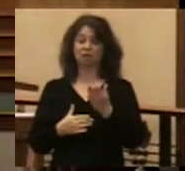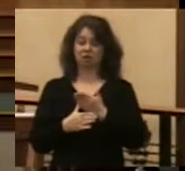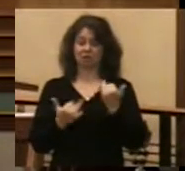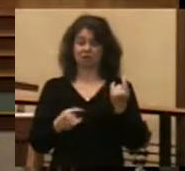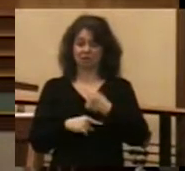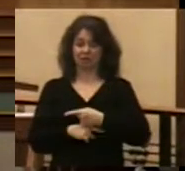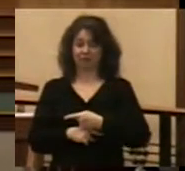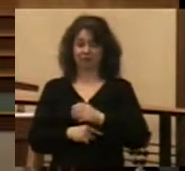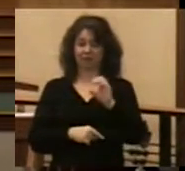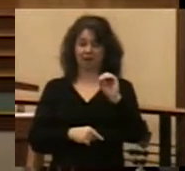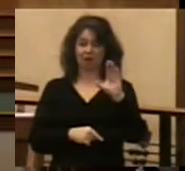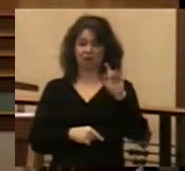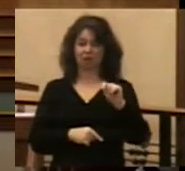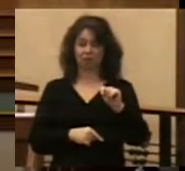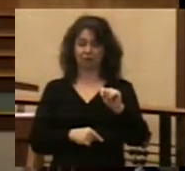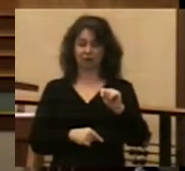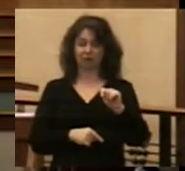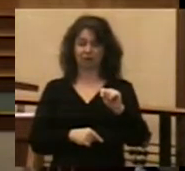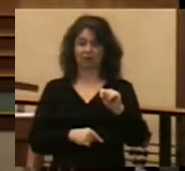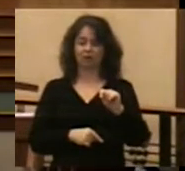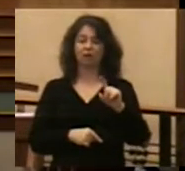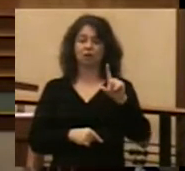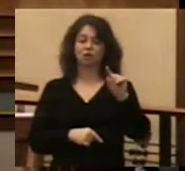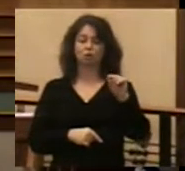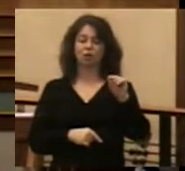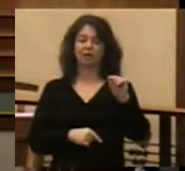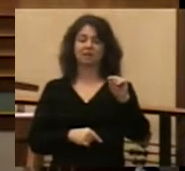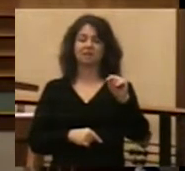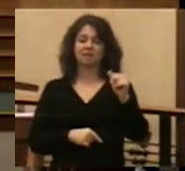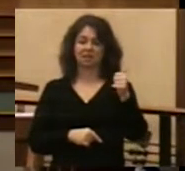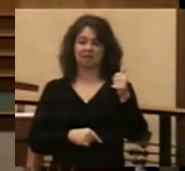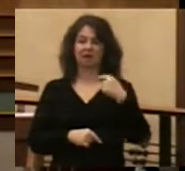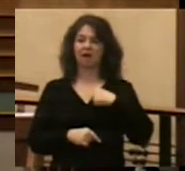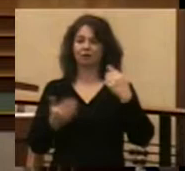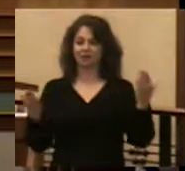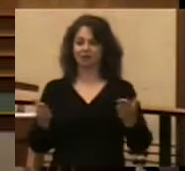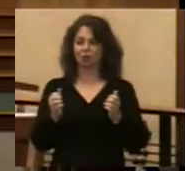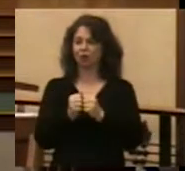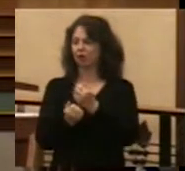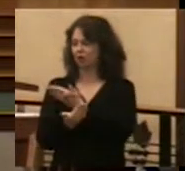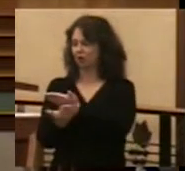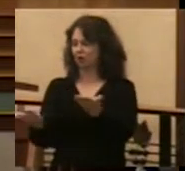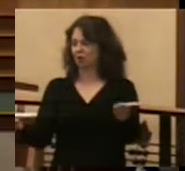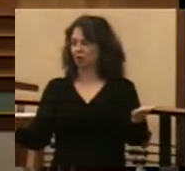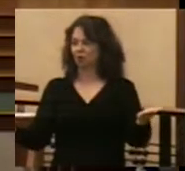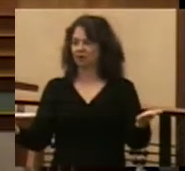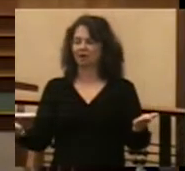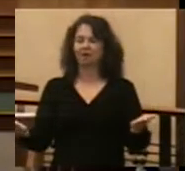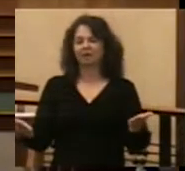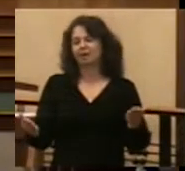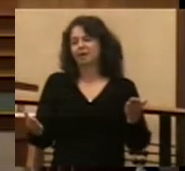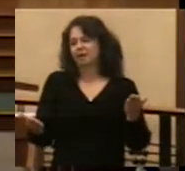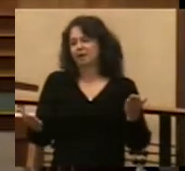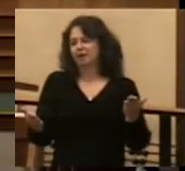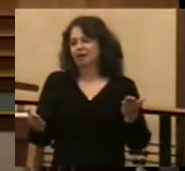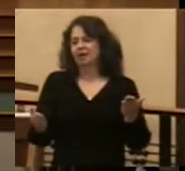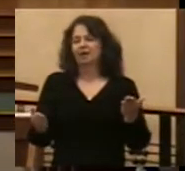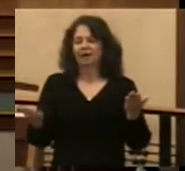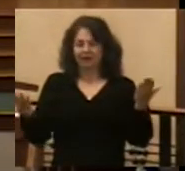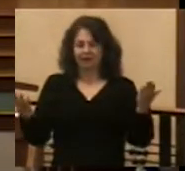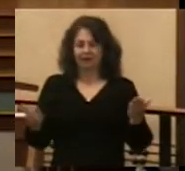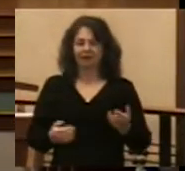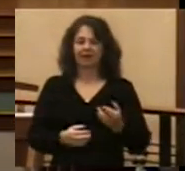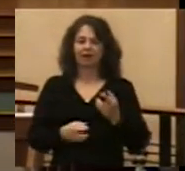In October of 2010, I was here among you at our regular Reformation